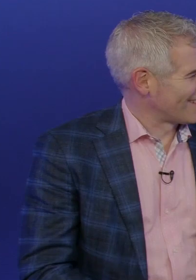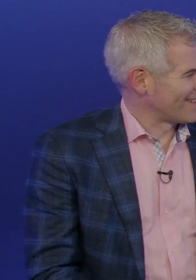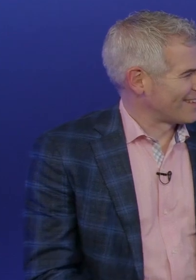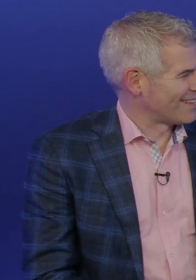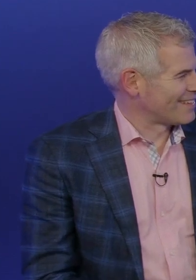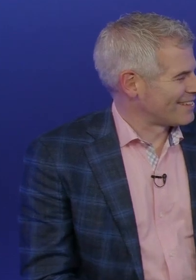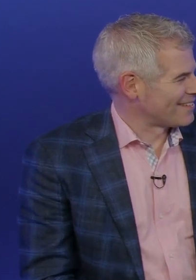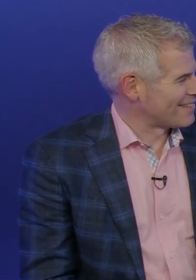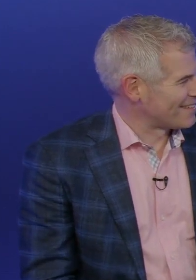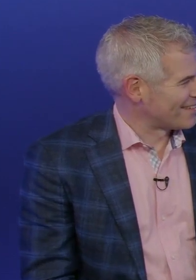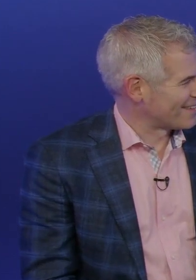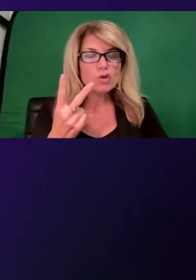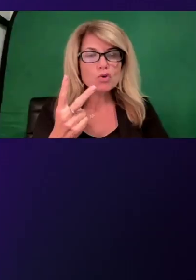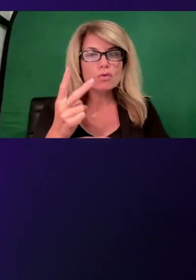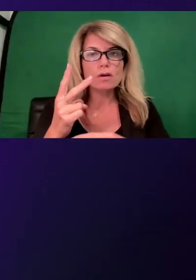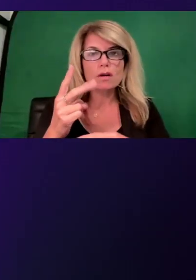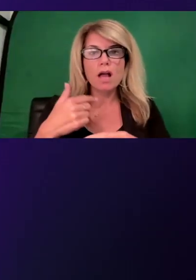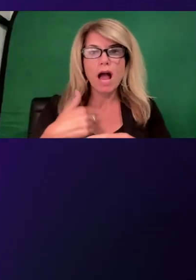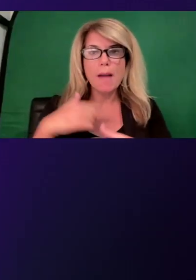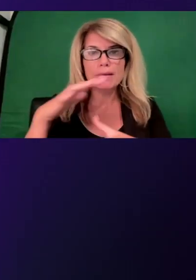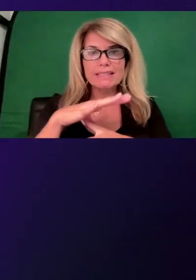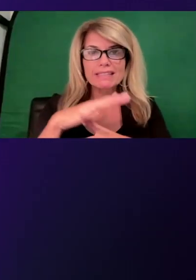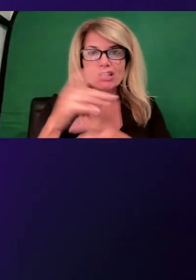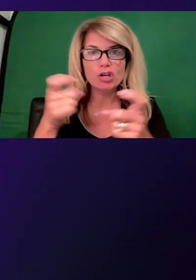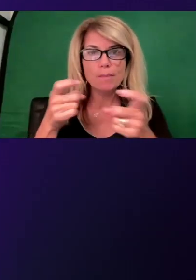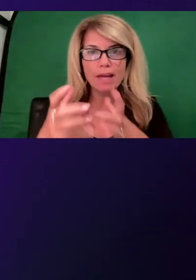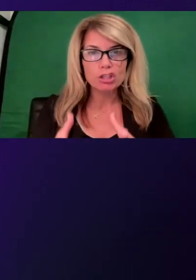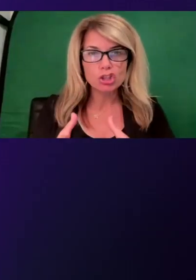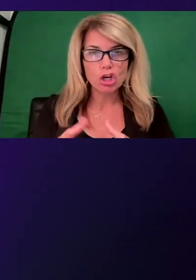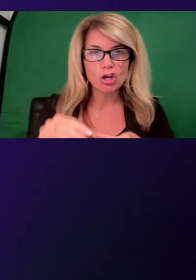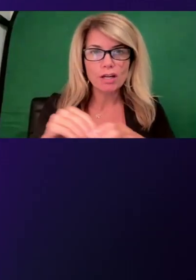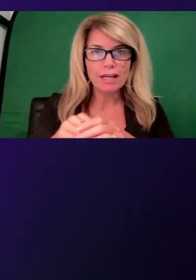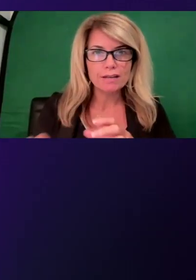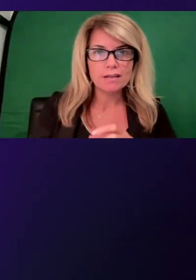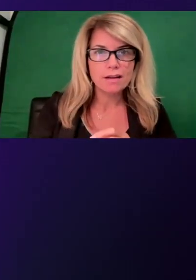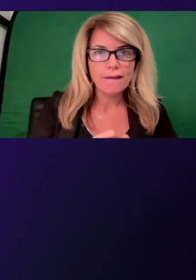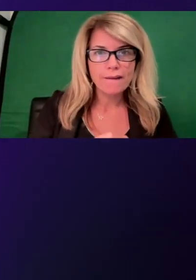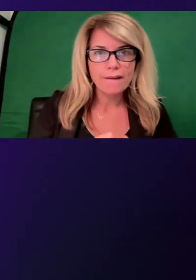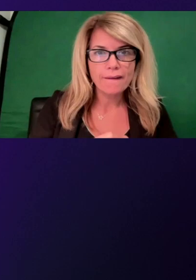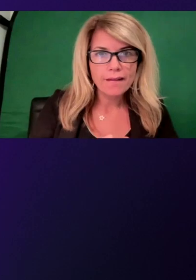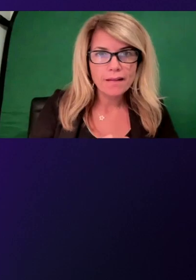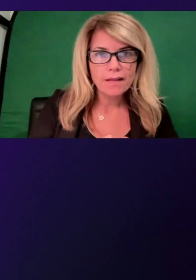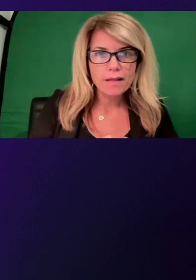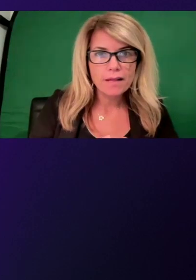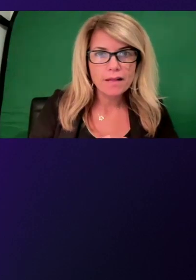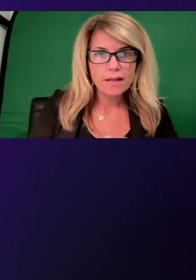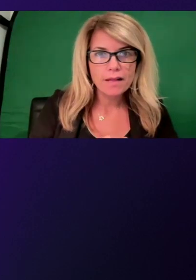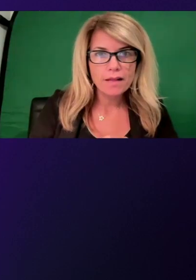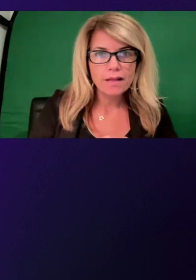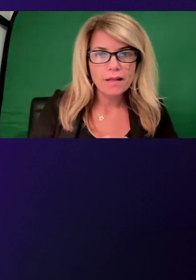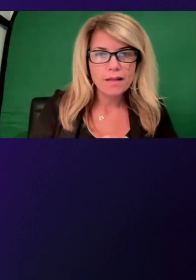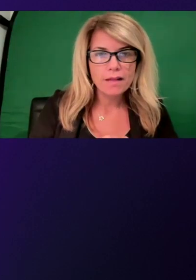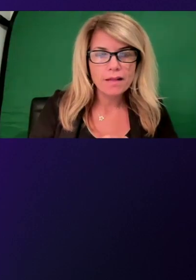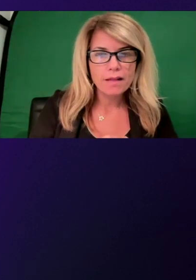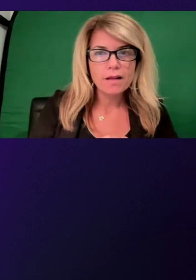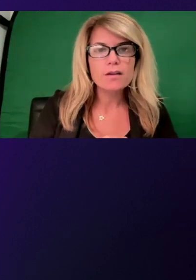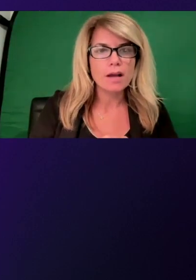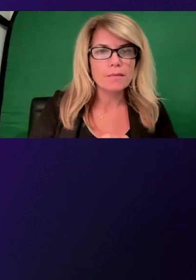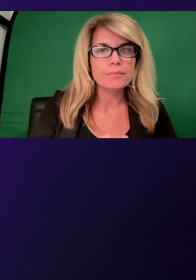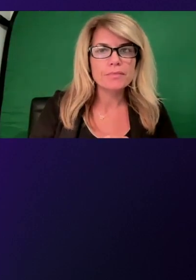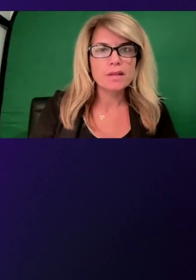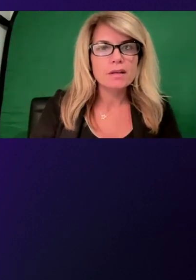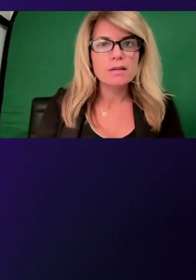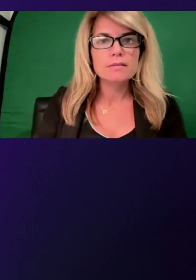Prarthana Karmakar. I'm a senior manager in AWS. My teams and I, we build storage solutions for AWS